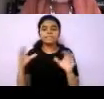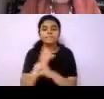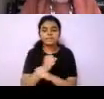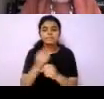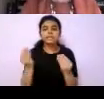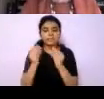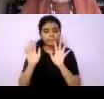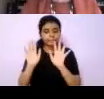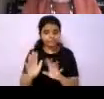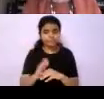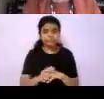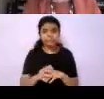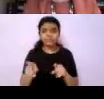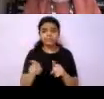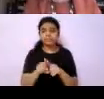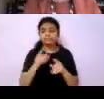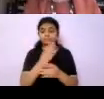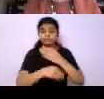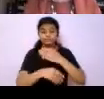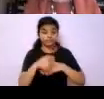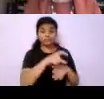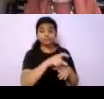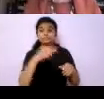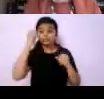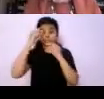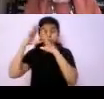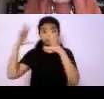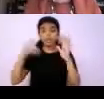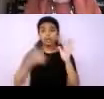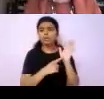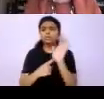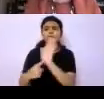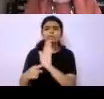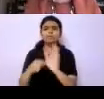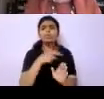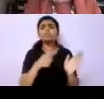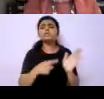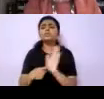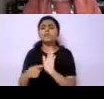the image of the disabled person as burdens on society.